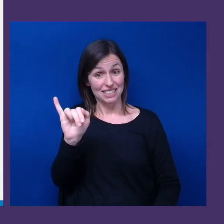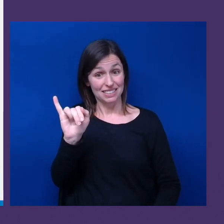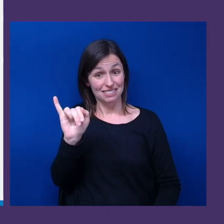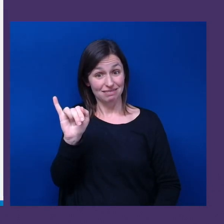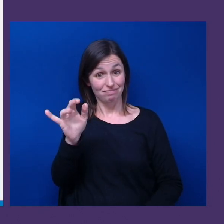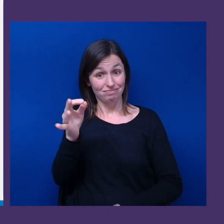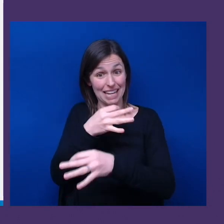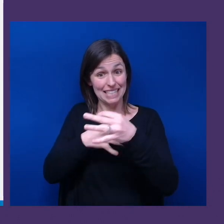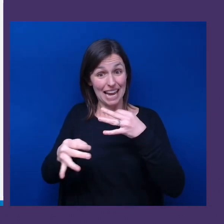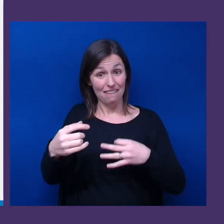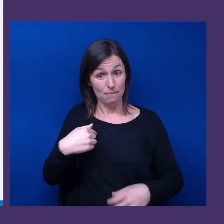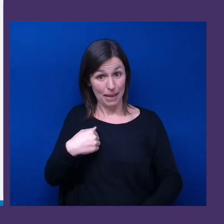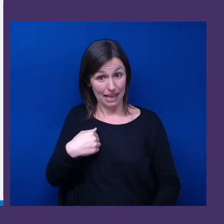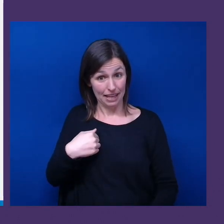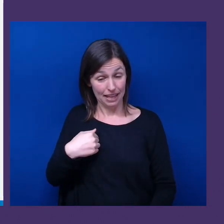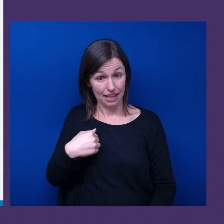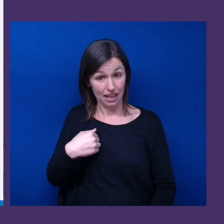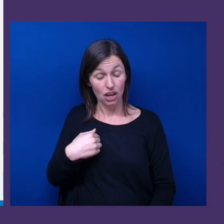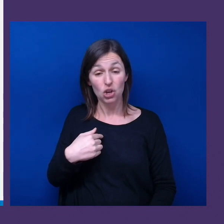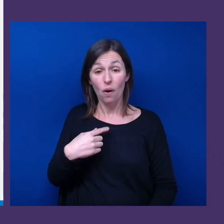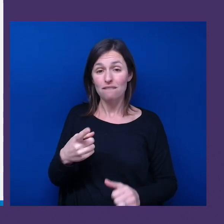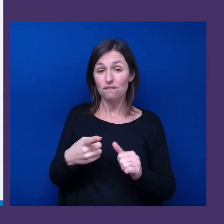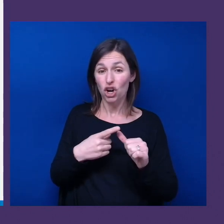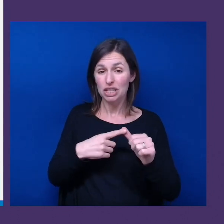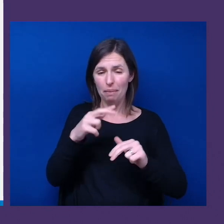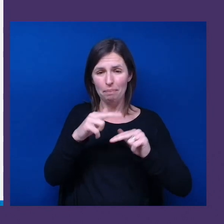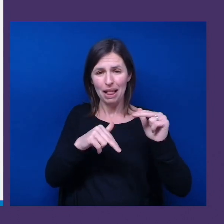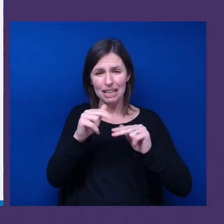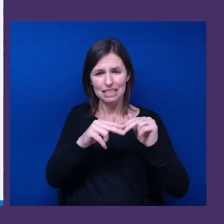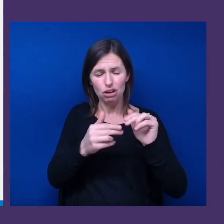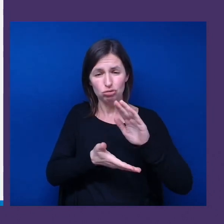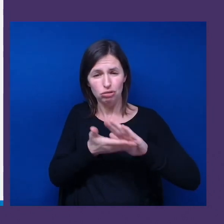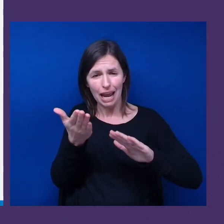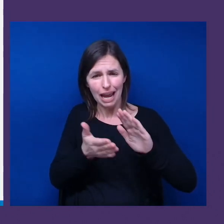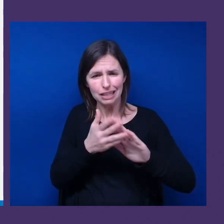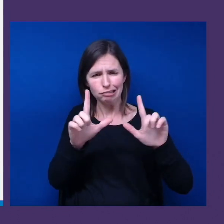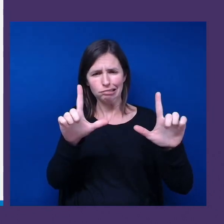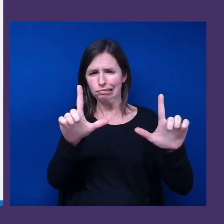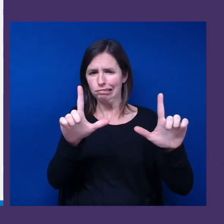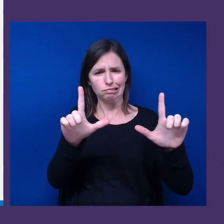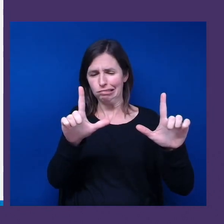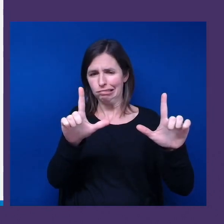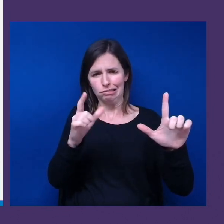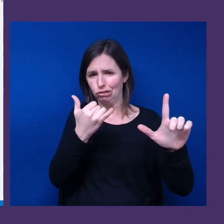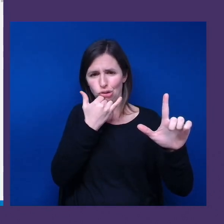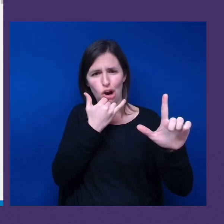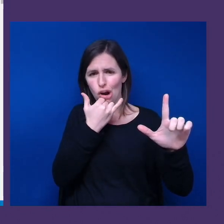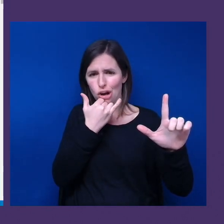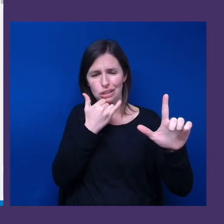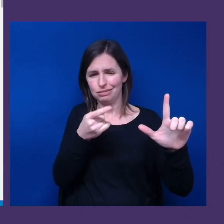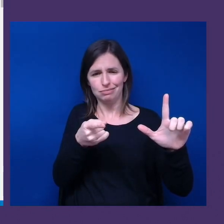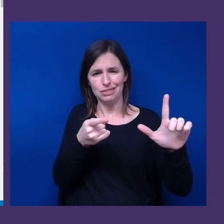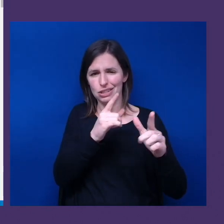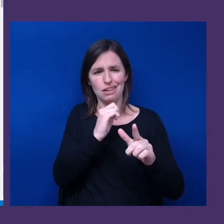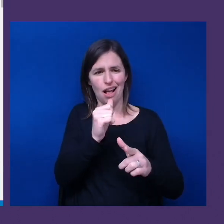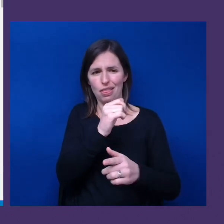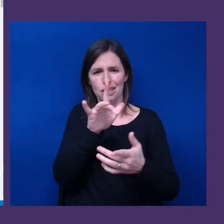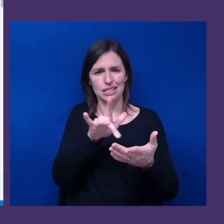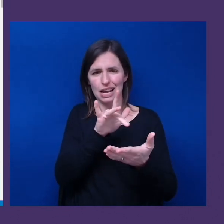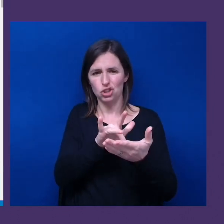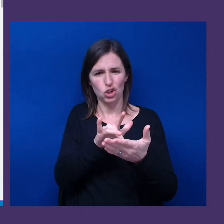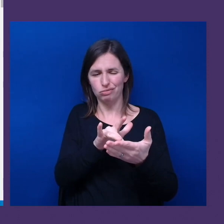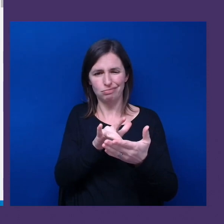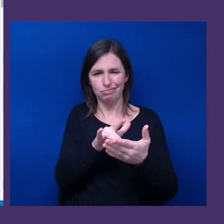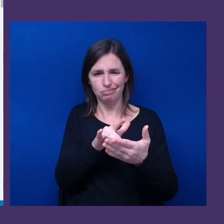first built it and ran it, I discovered that the screen was not, in fact, rendering into that central area like I wanted it